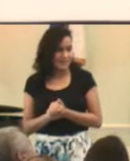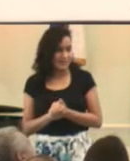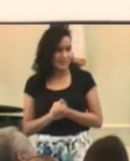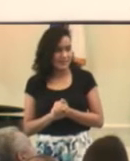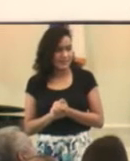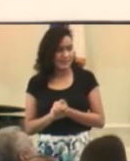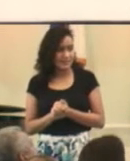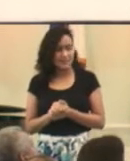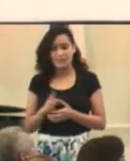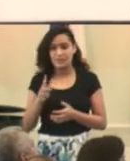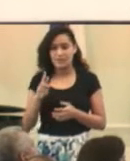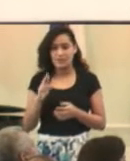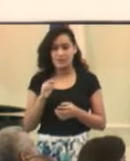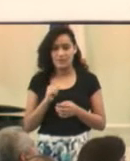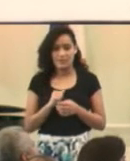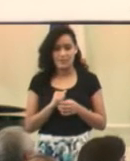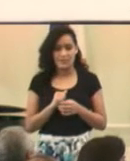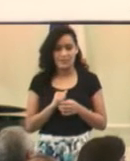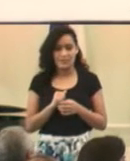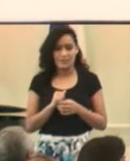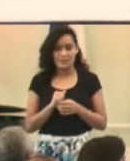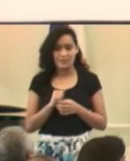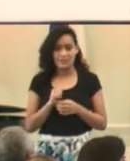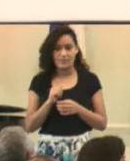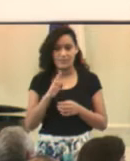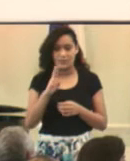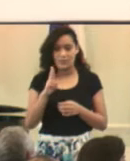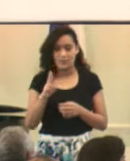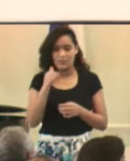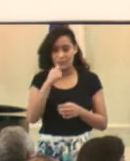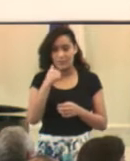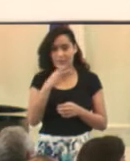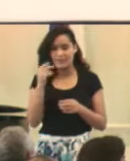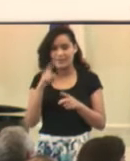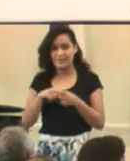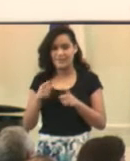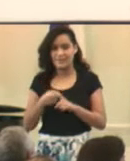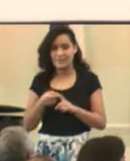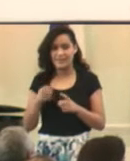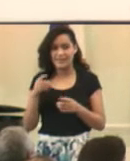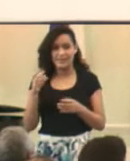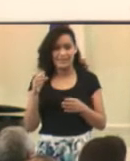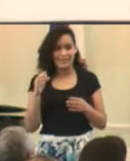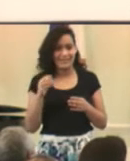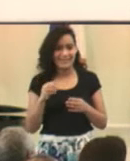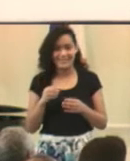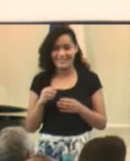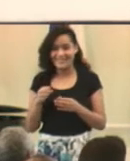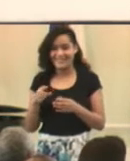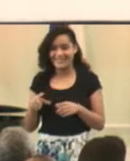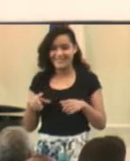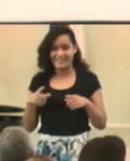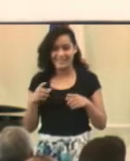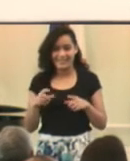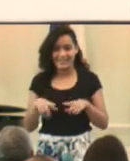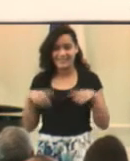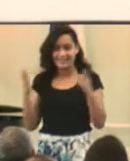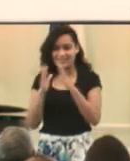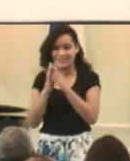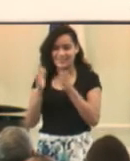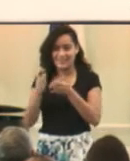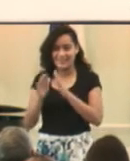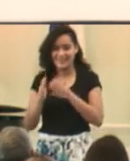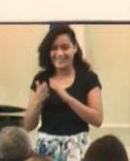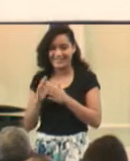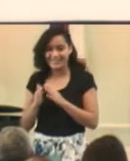and her friend Vanesh live in a small town called Trinchi, okay? Every Sabbath,